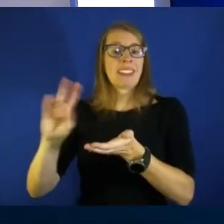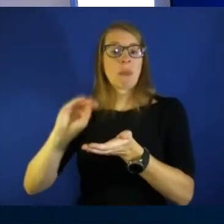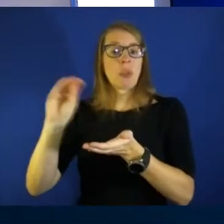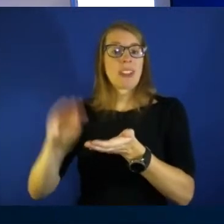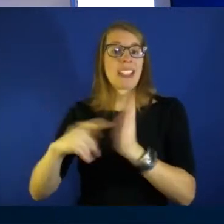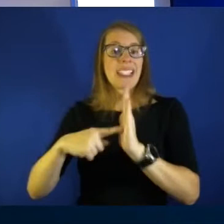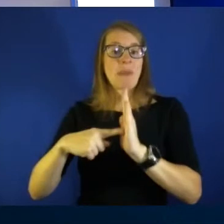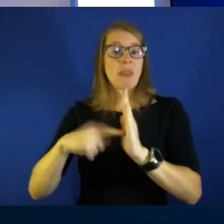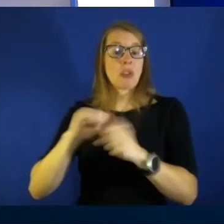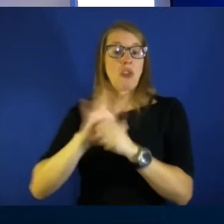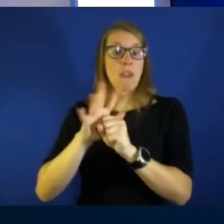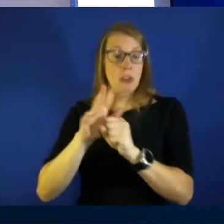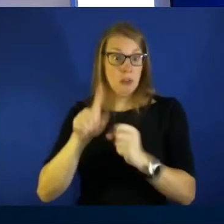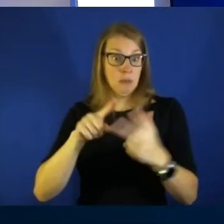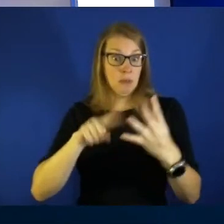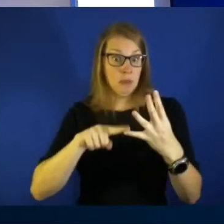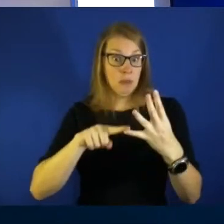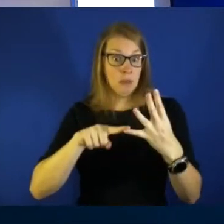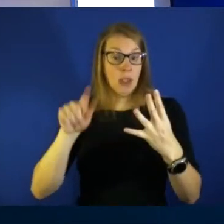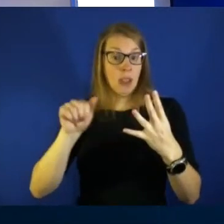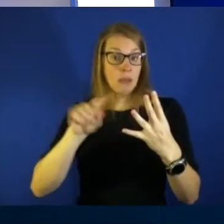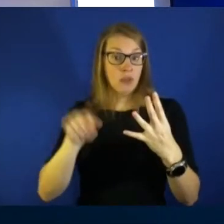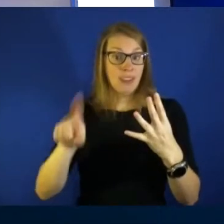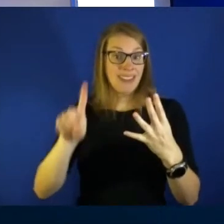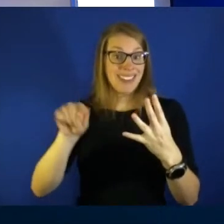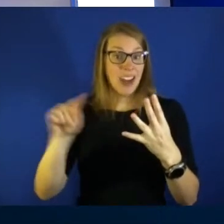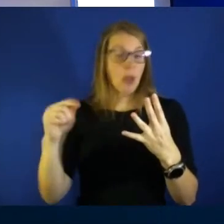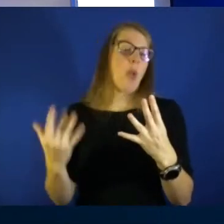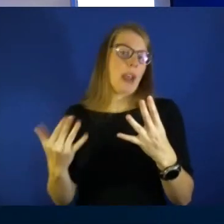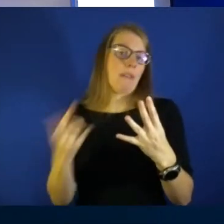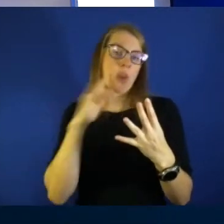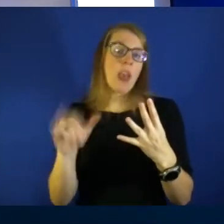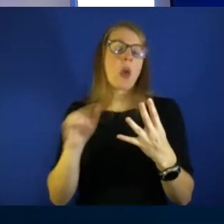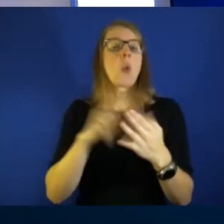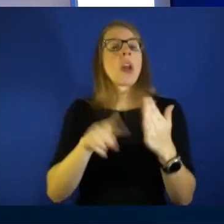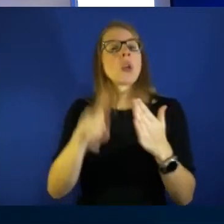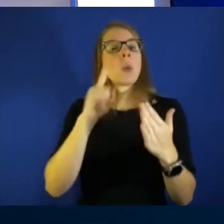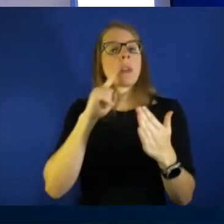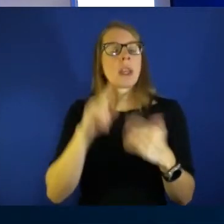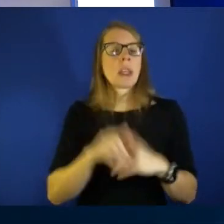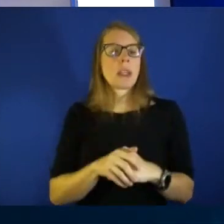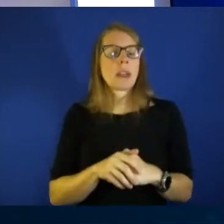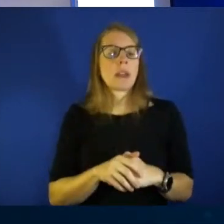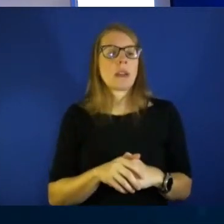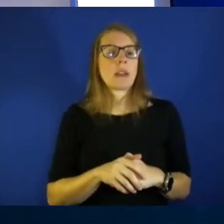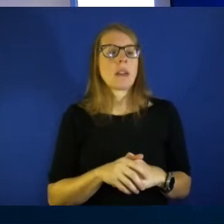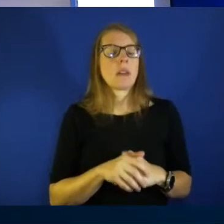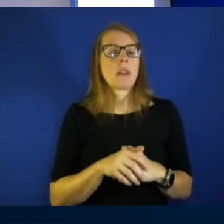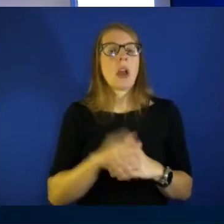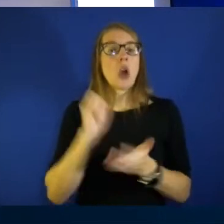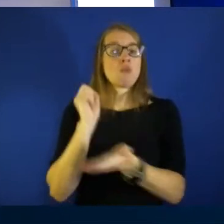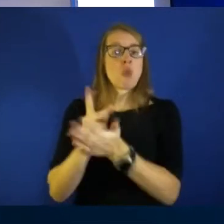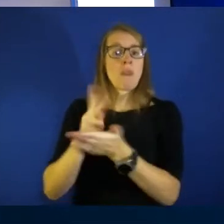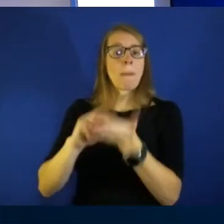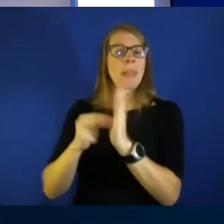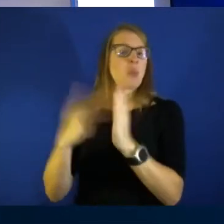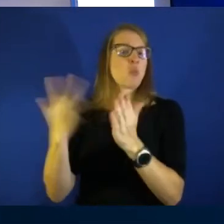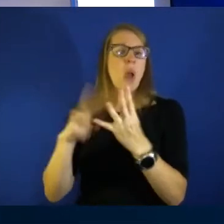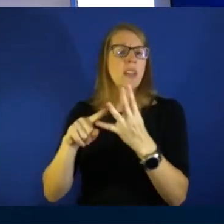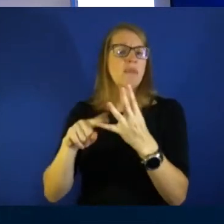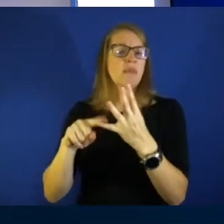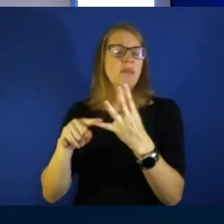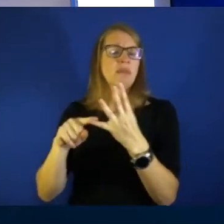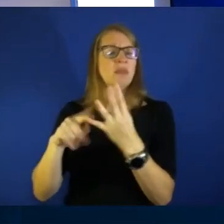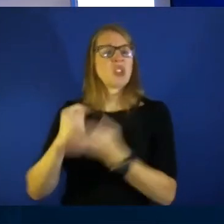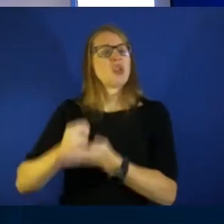seen the AstraZeneca data? You're waiting on that. What do you think what would this approval mean, and what would the treatment mean